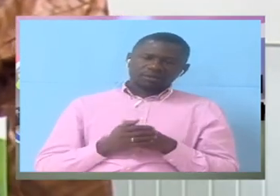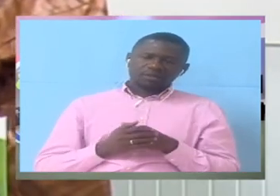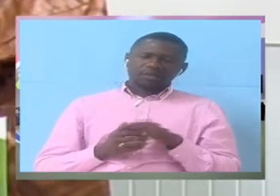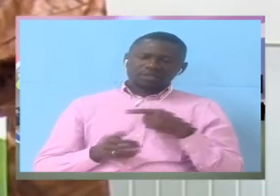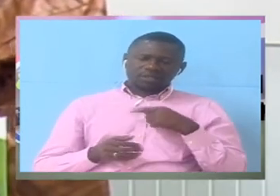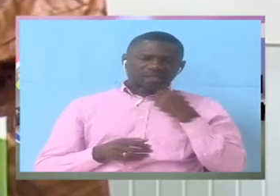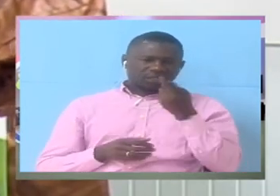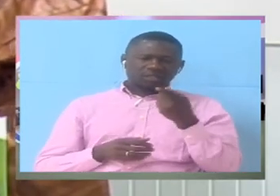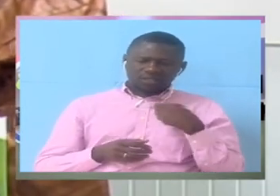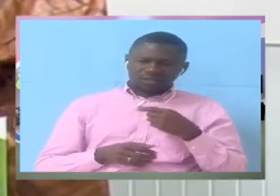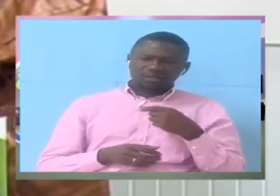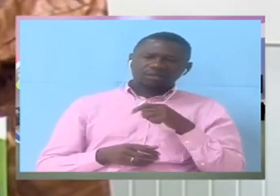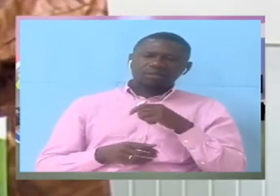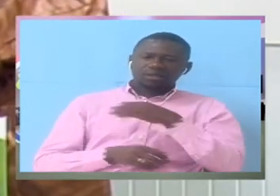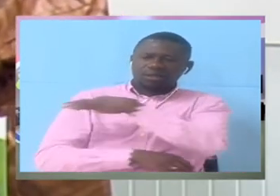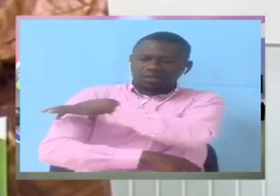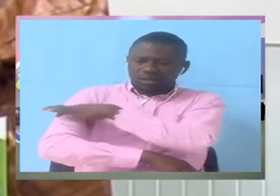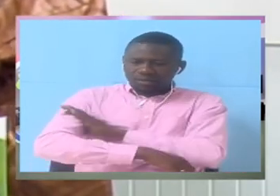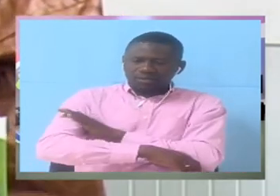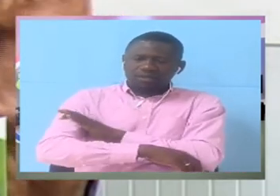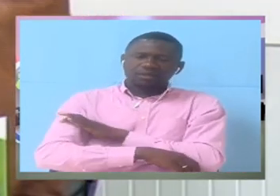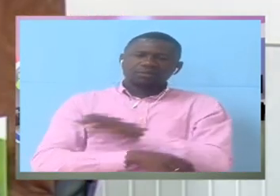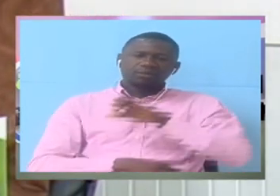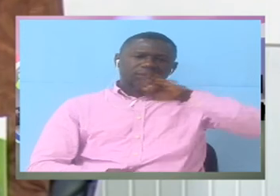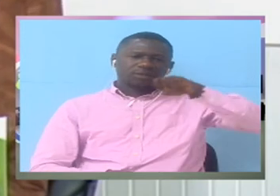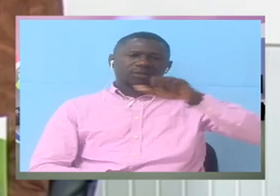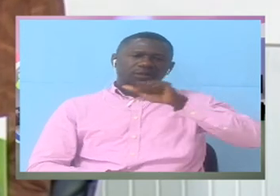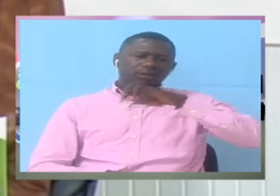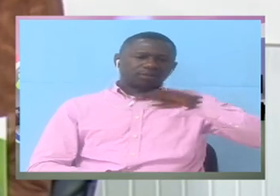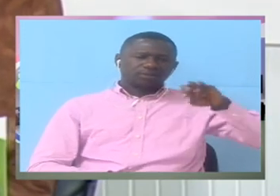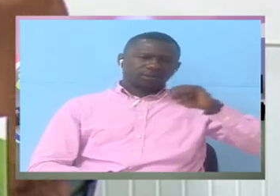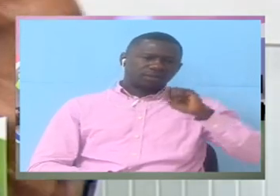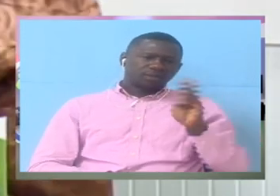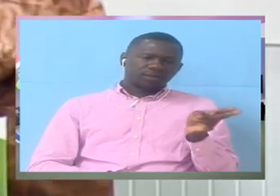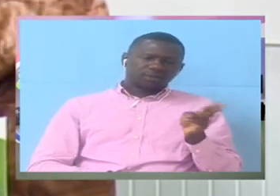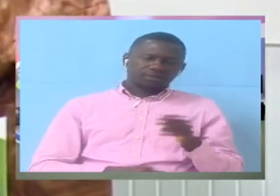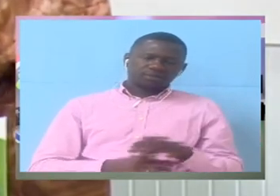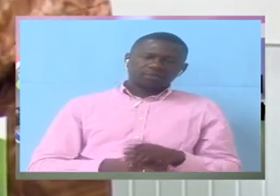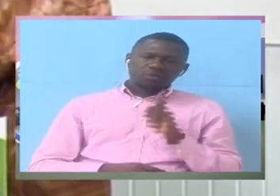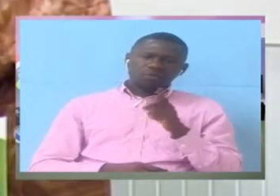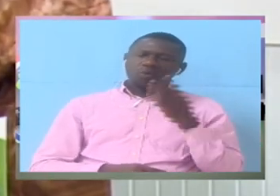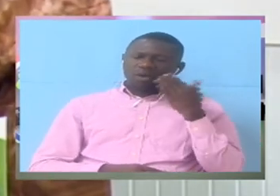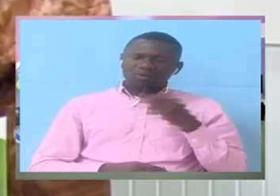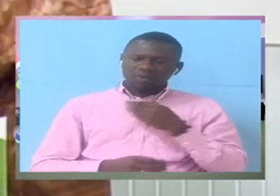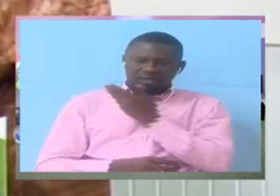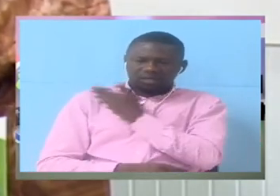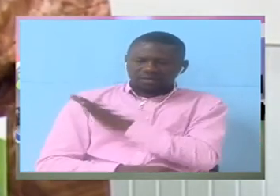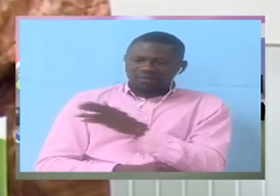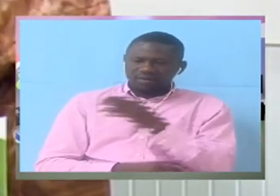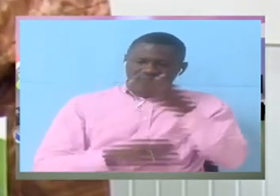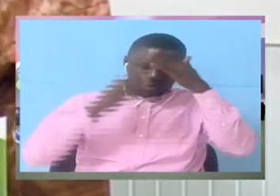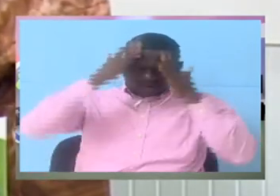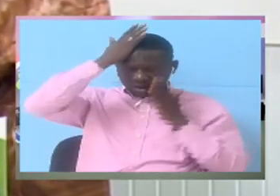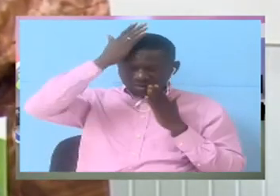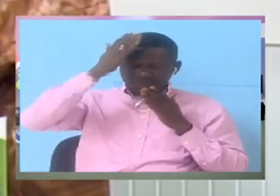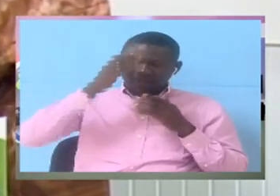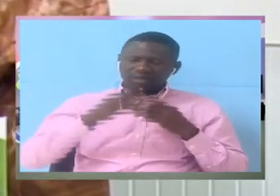And they said this man is called Jammeh, Captain. I said, but when I was leaving